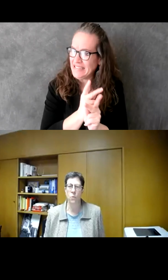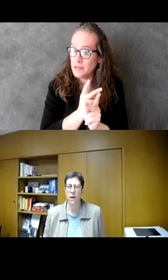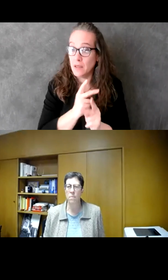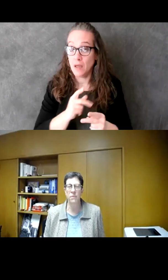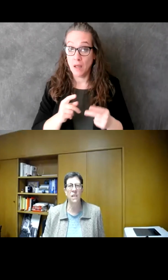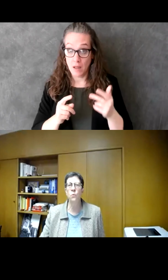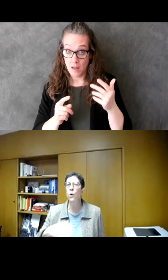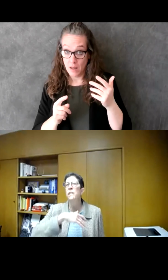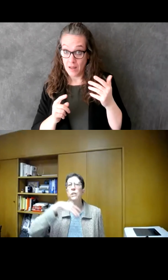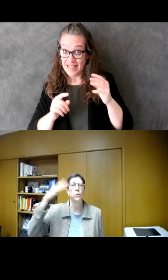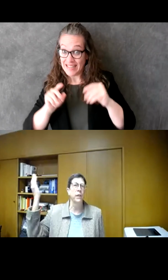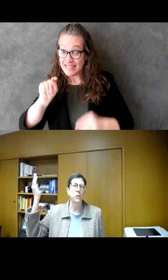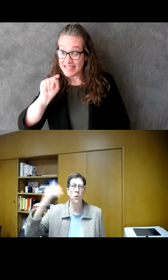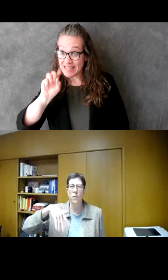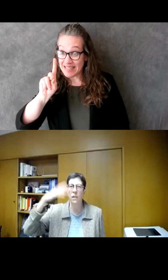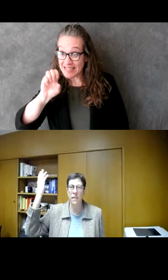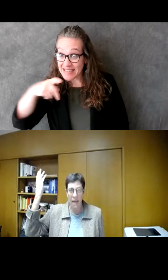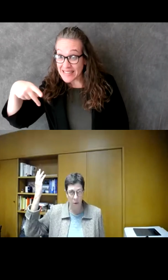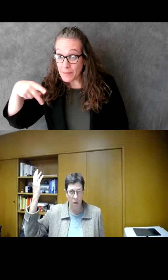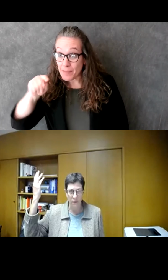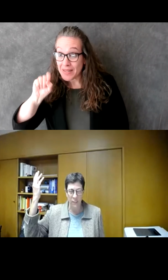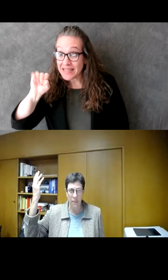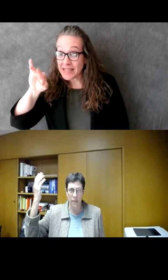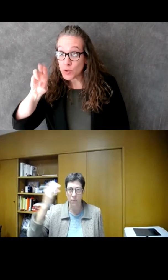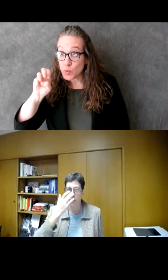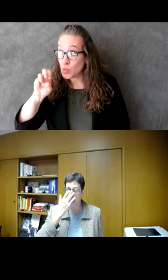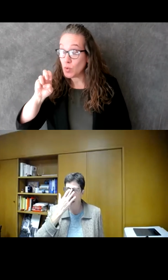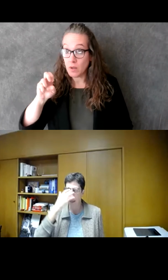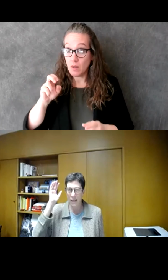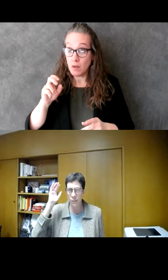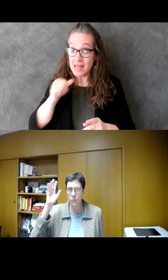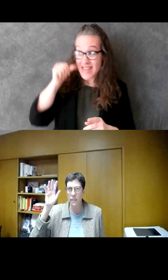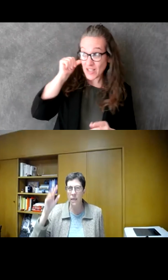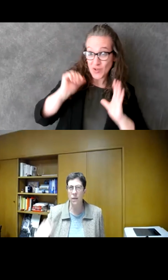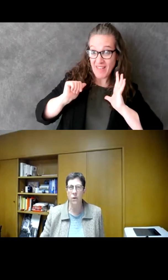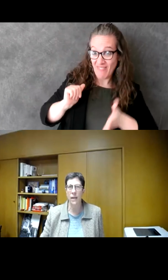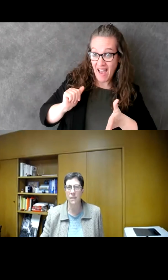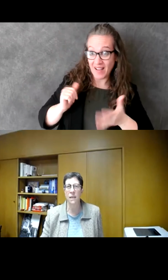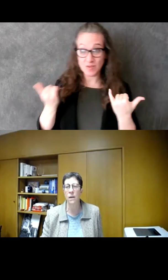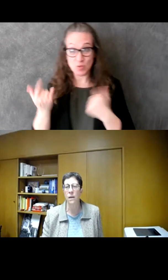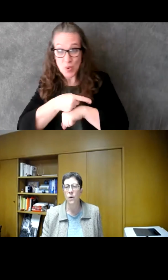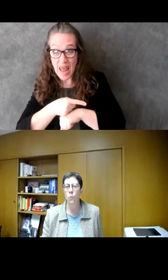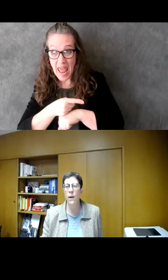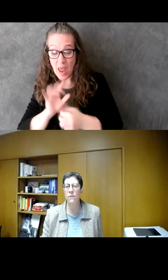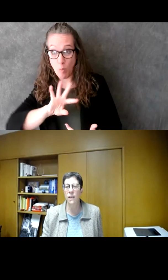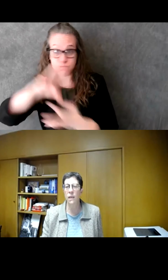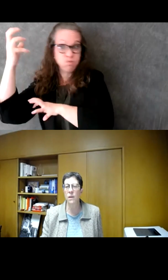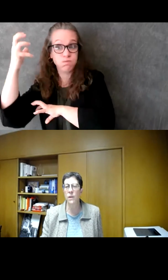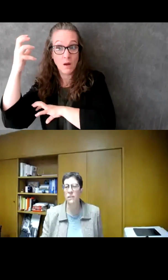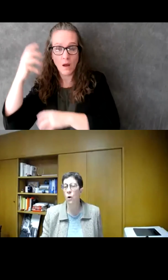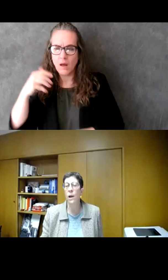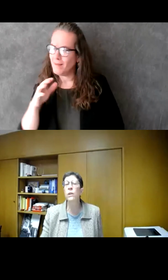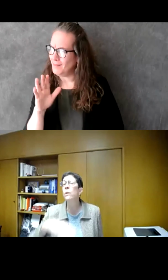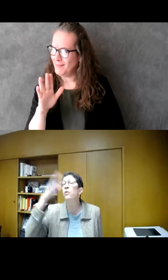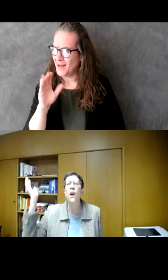out of nowhere. Skin wasn't just looking normal and now all of a sudden it erupted. That should really get your antenna waving if